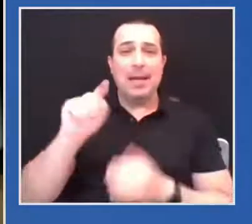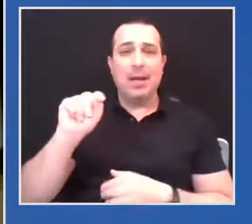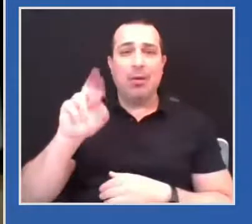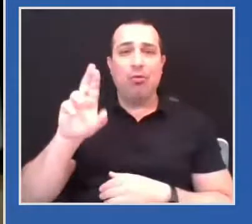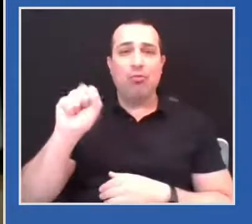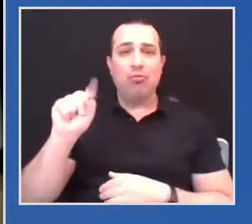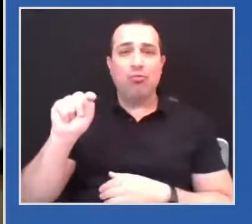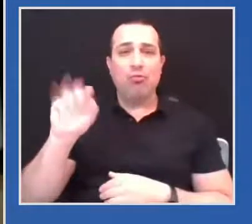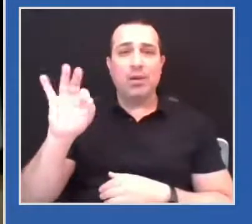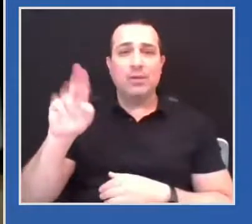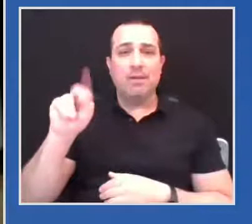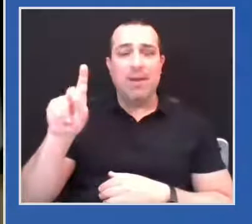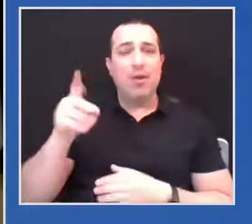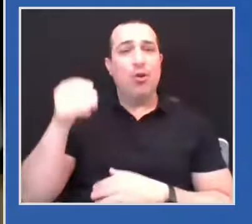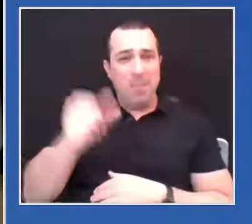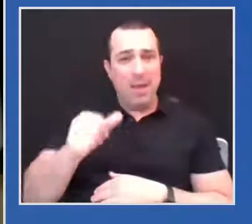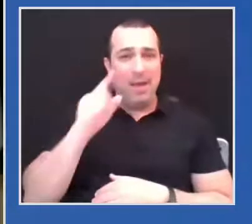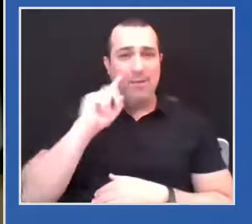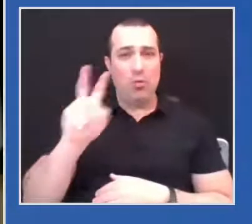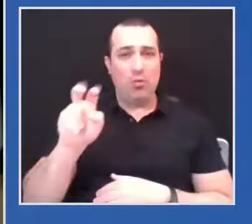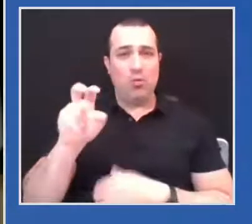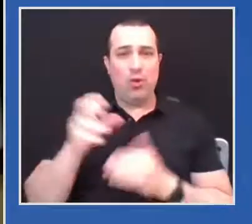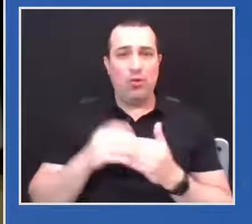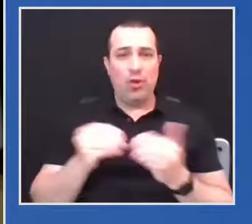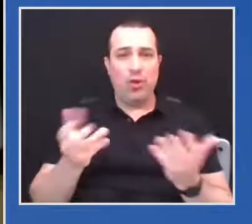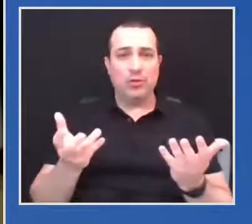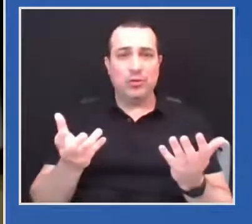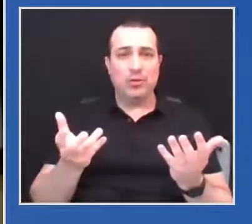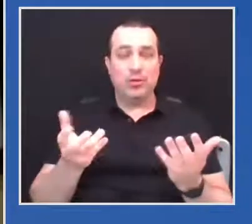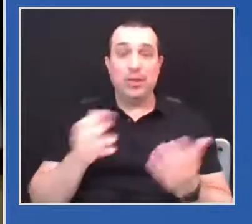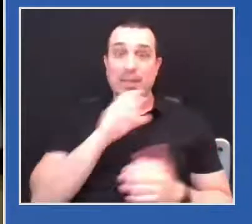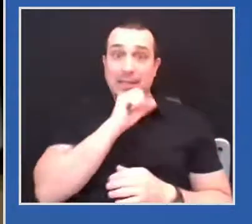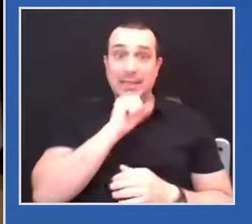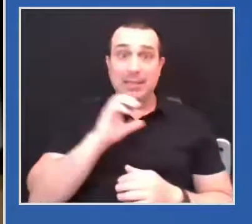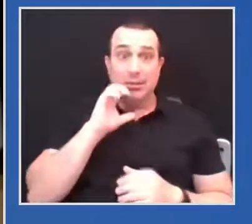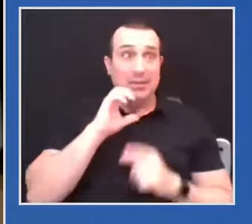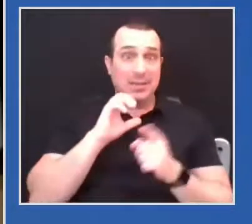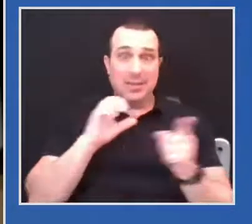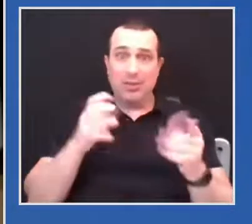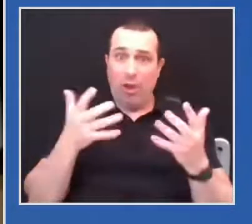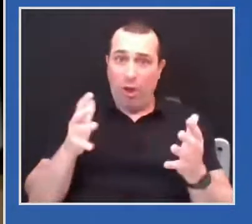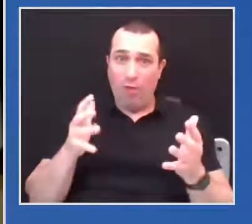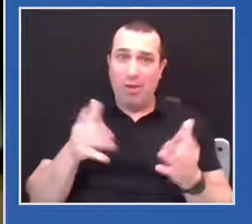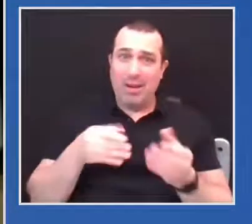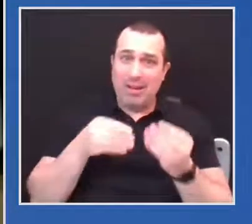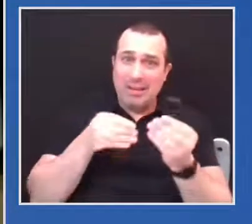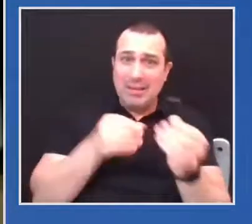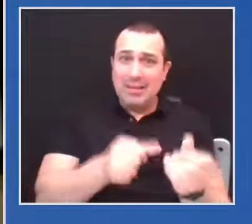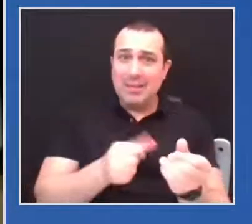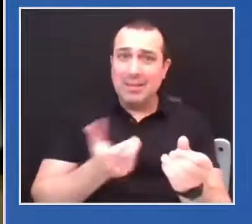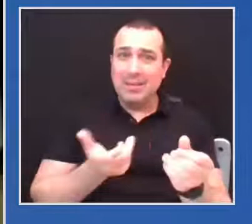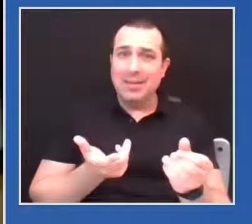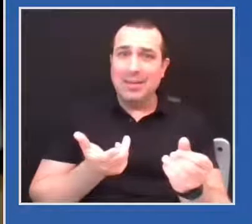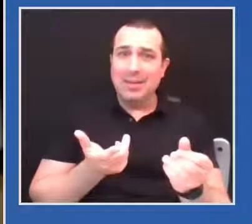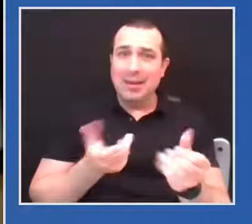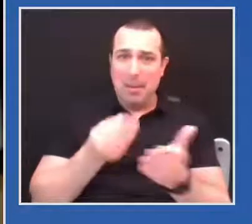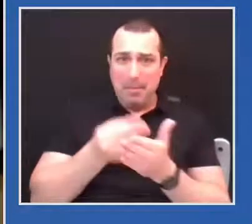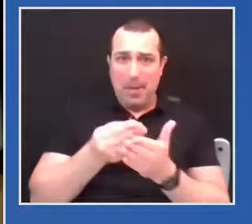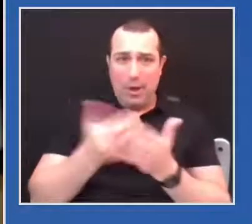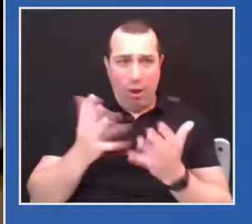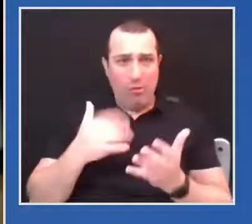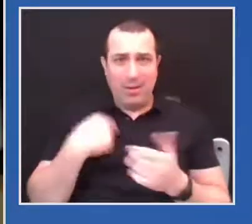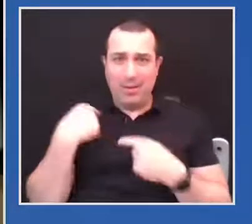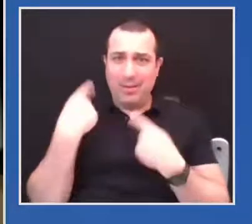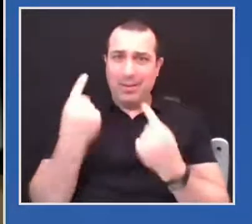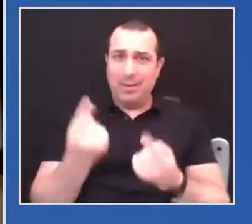for that $200, which seniors have already spent by paying money into. He